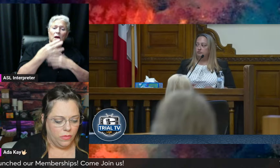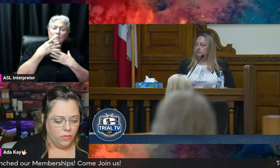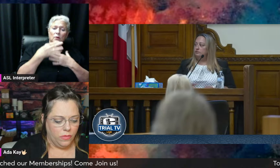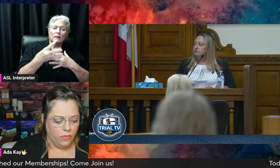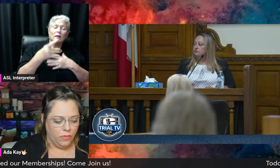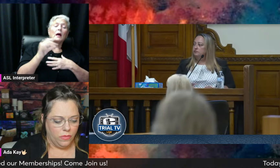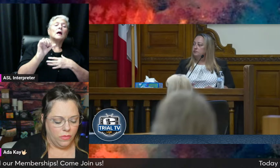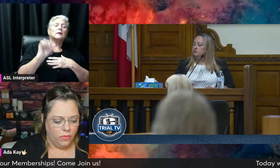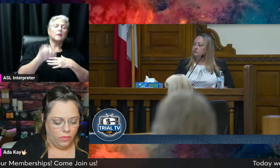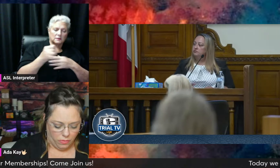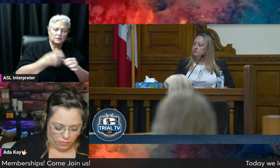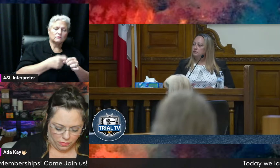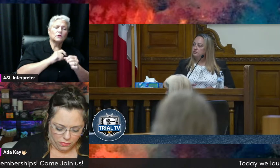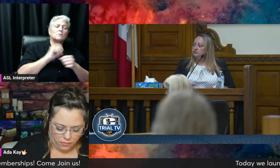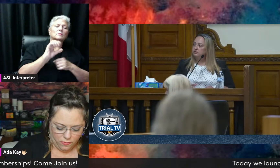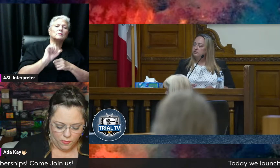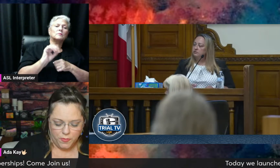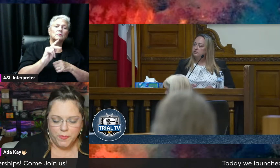your mouth.